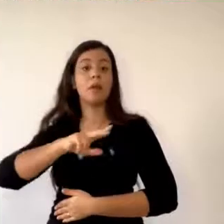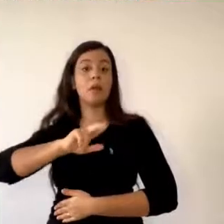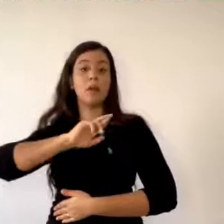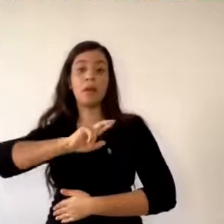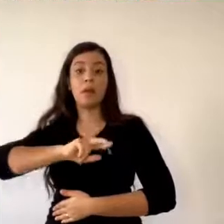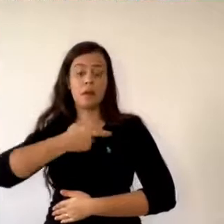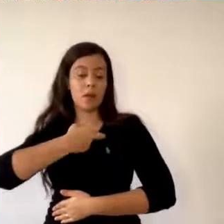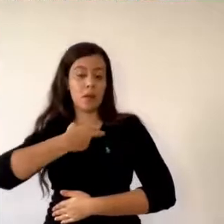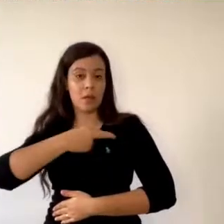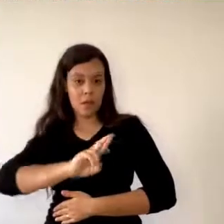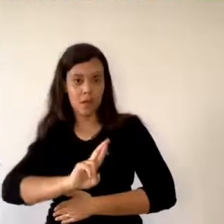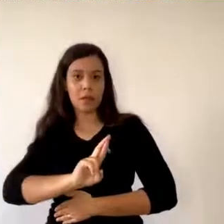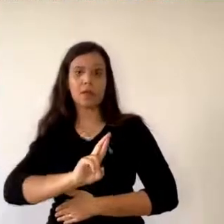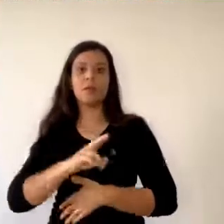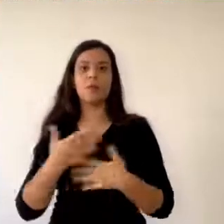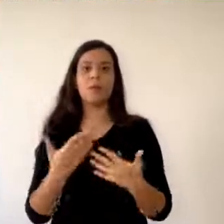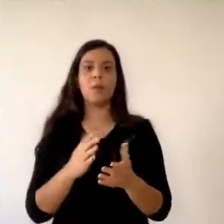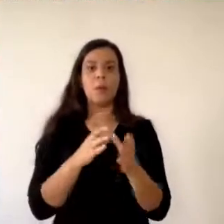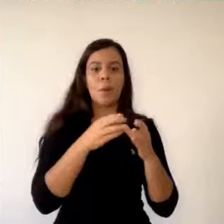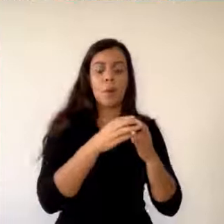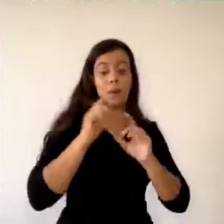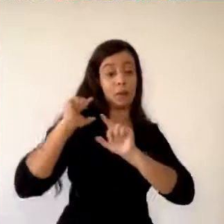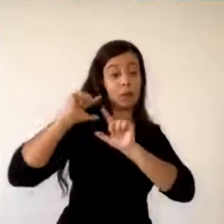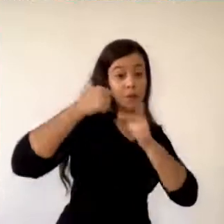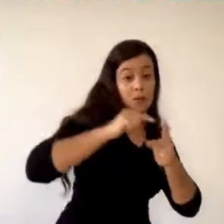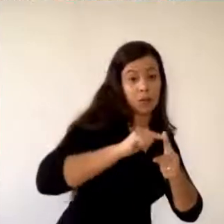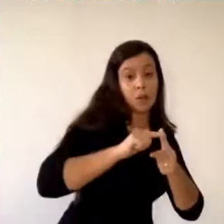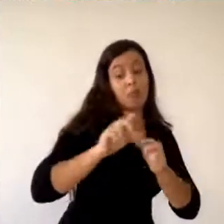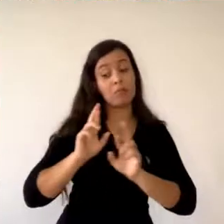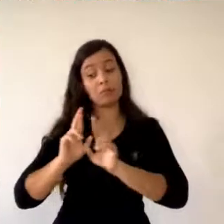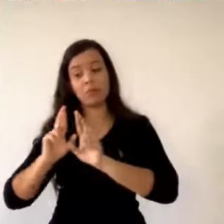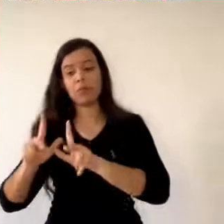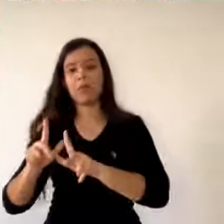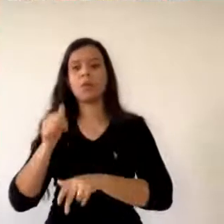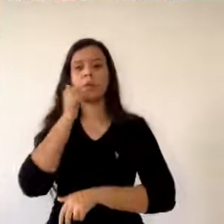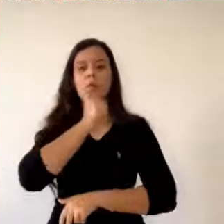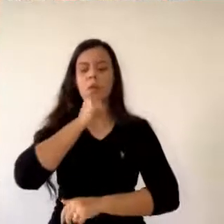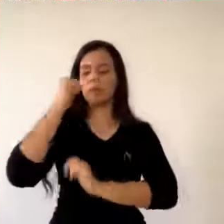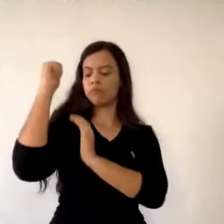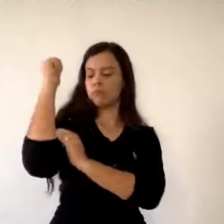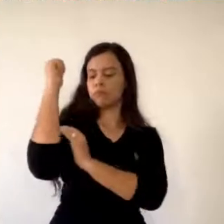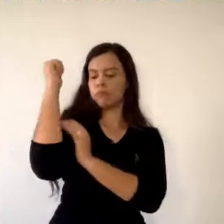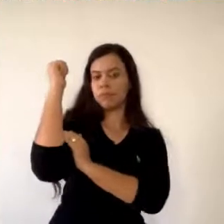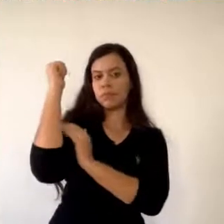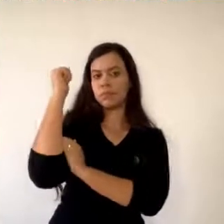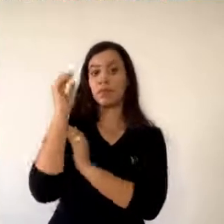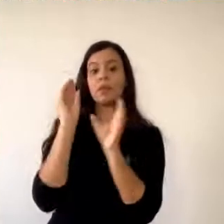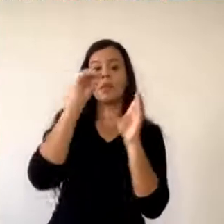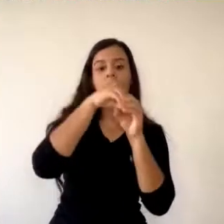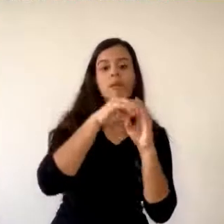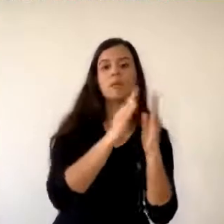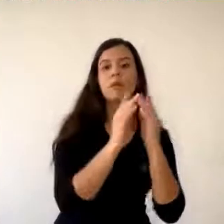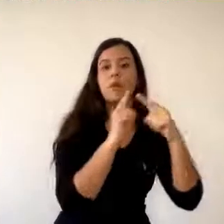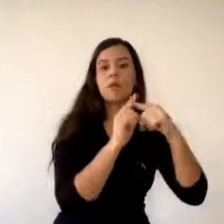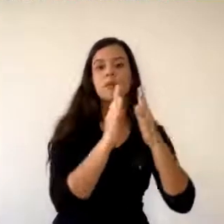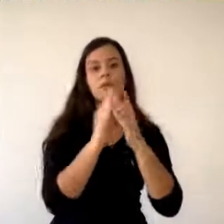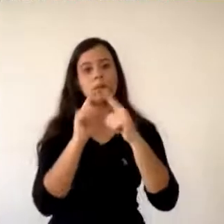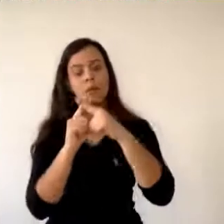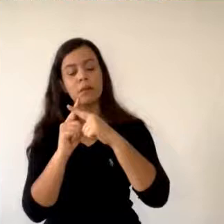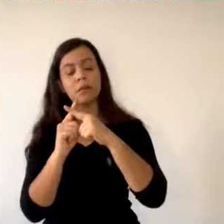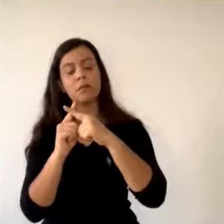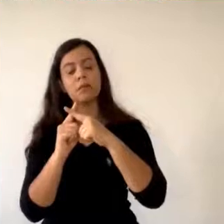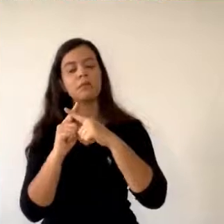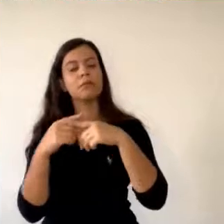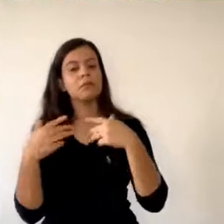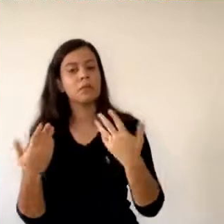Brazil, with all the progressive people, women, feminists who are inside these